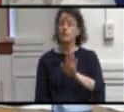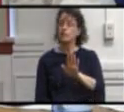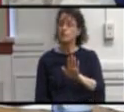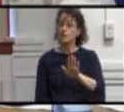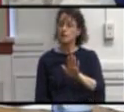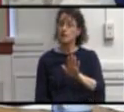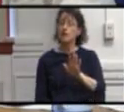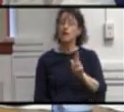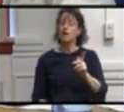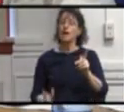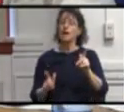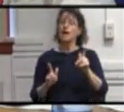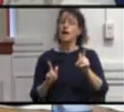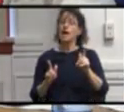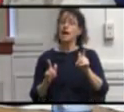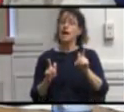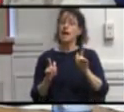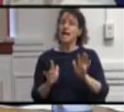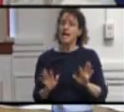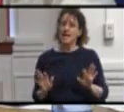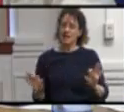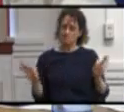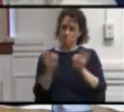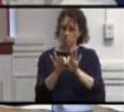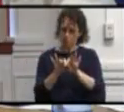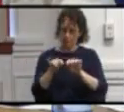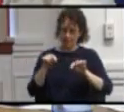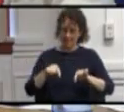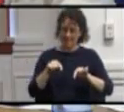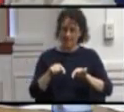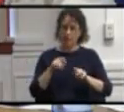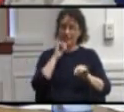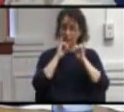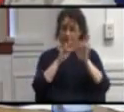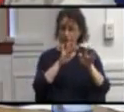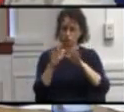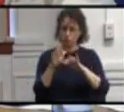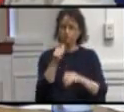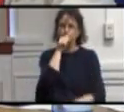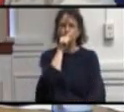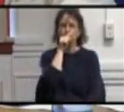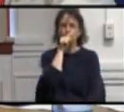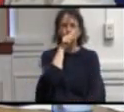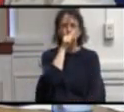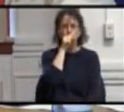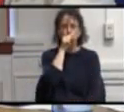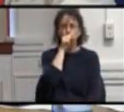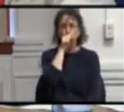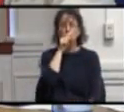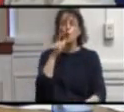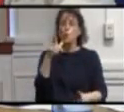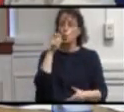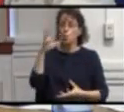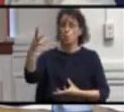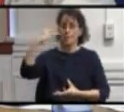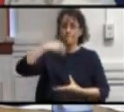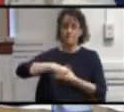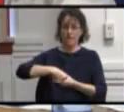process. In order to get the best applicant pool, we made a commitment to candidates